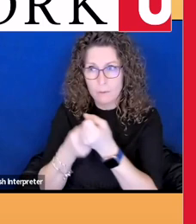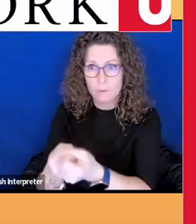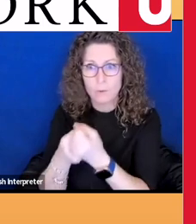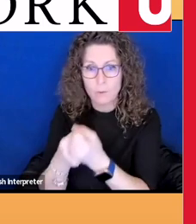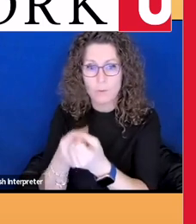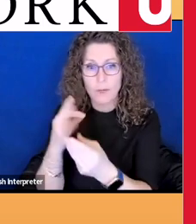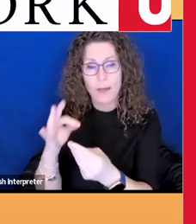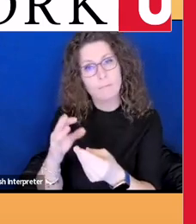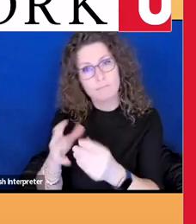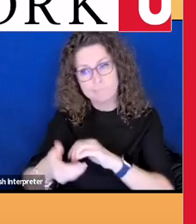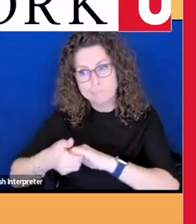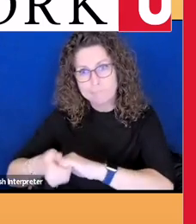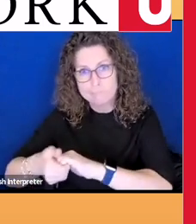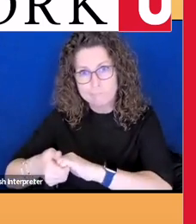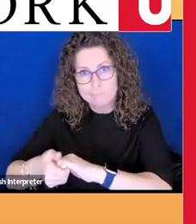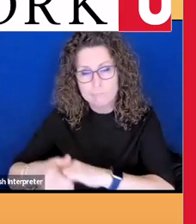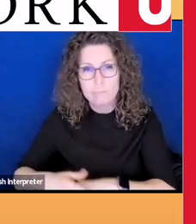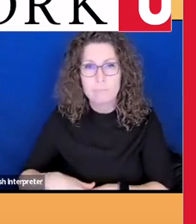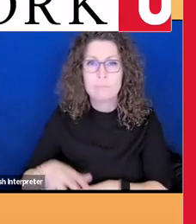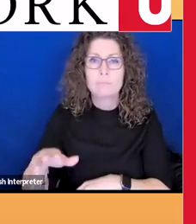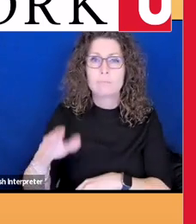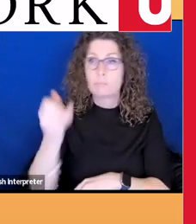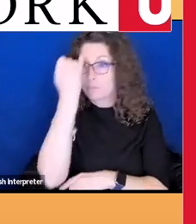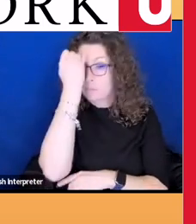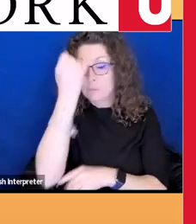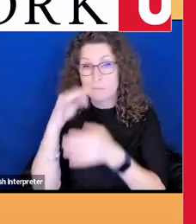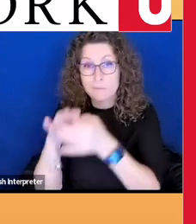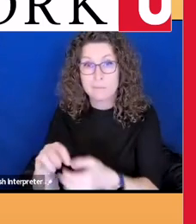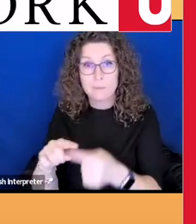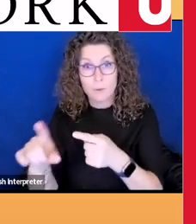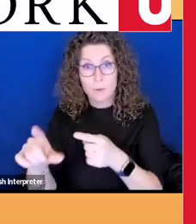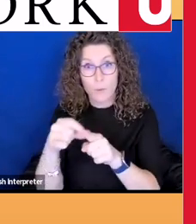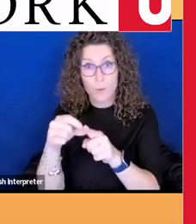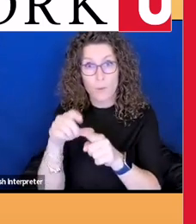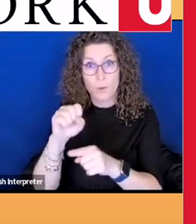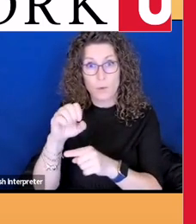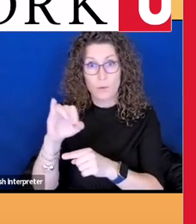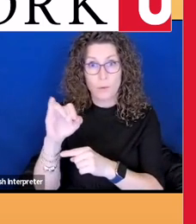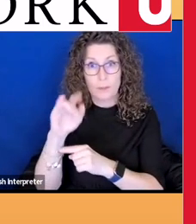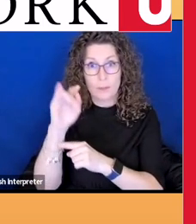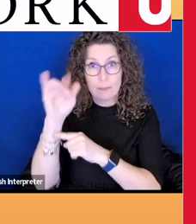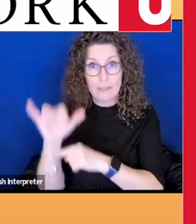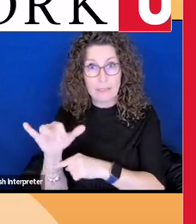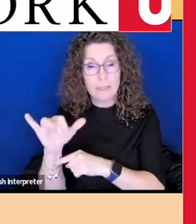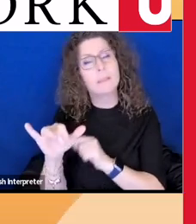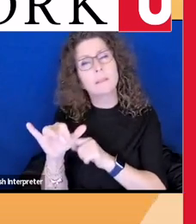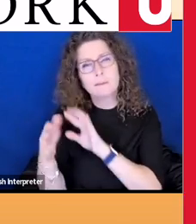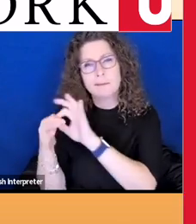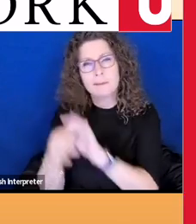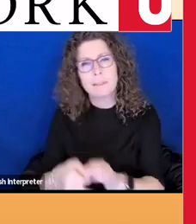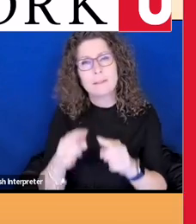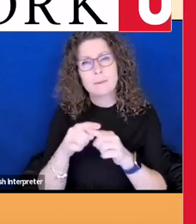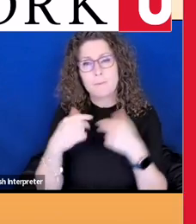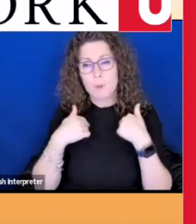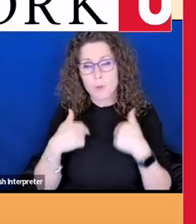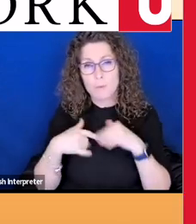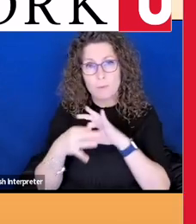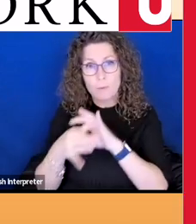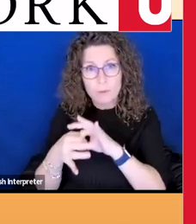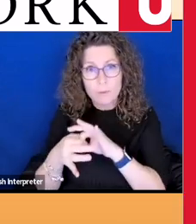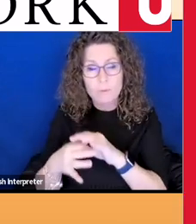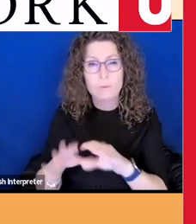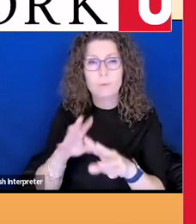The connotations of the word solidarity that circulate today, related as they are to notions of human relationality and social